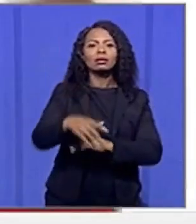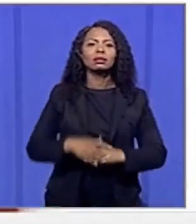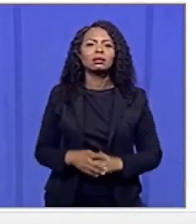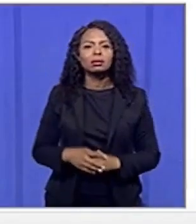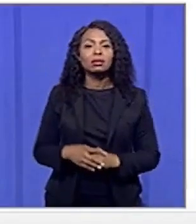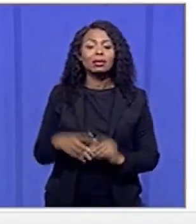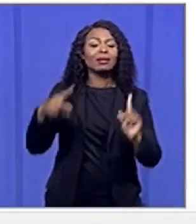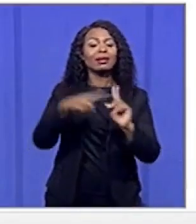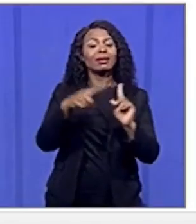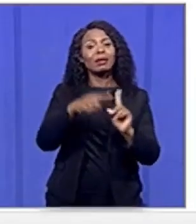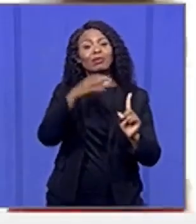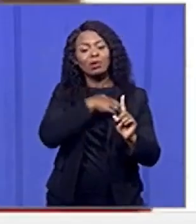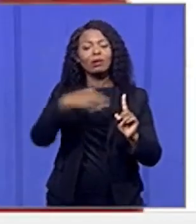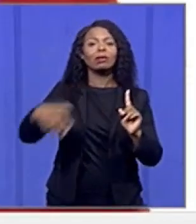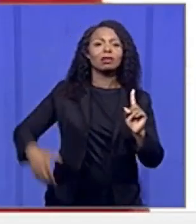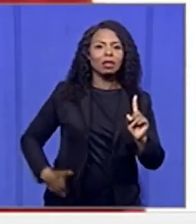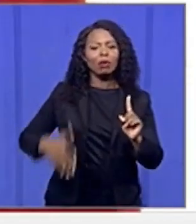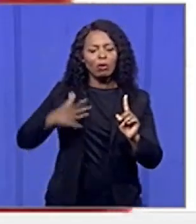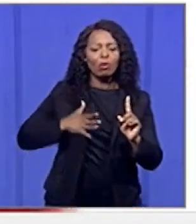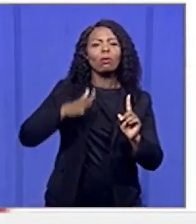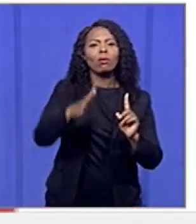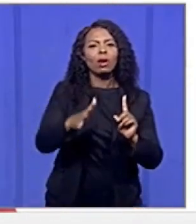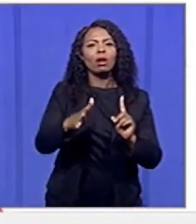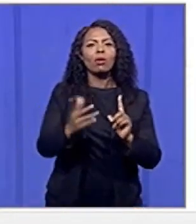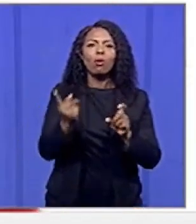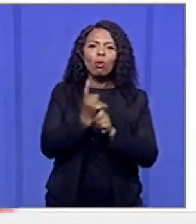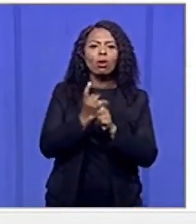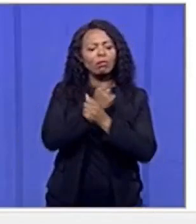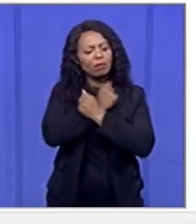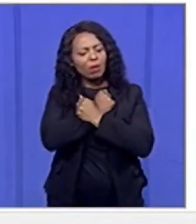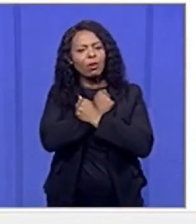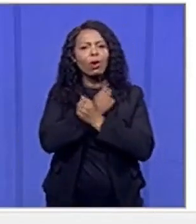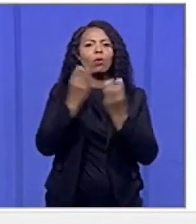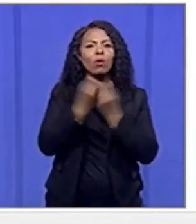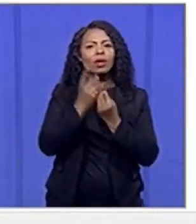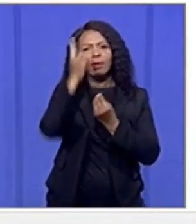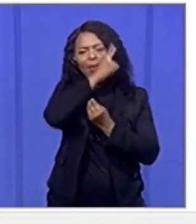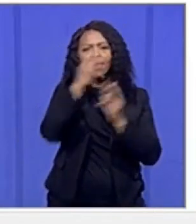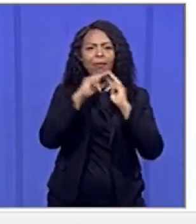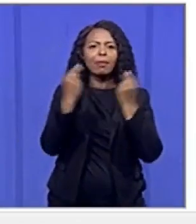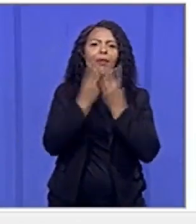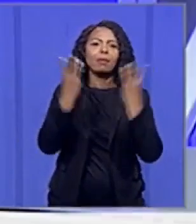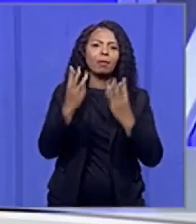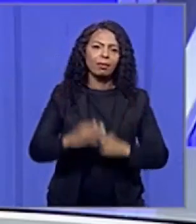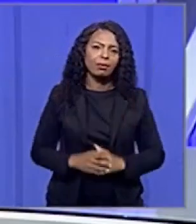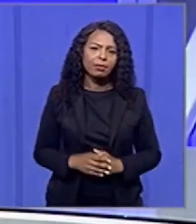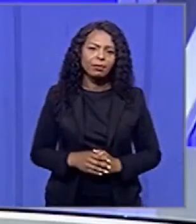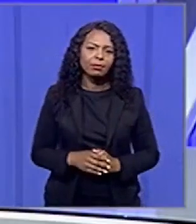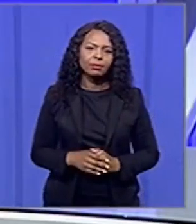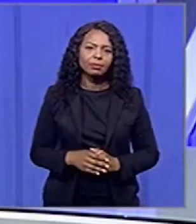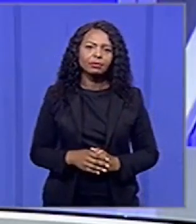a president that is in love with the black nation.